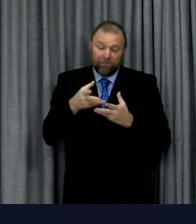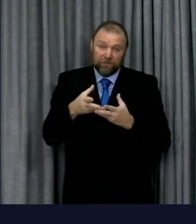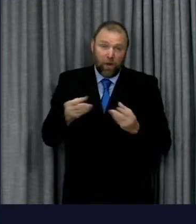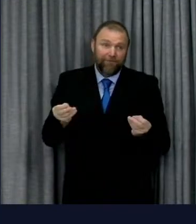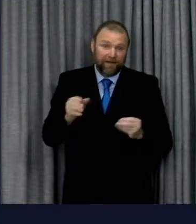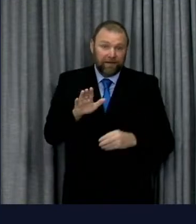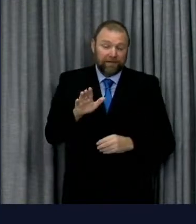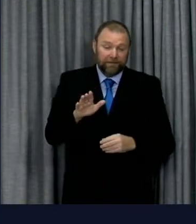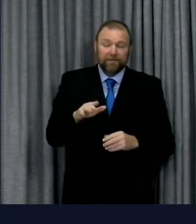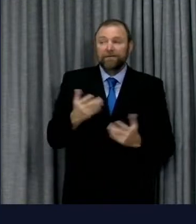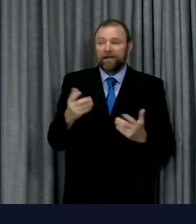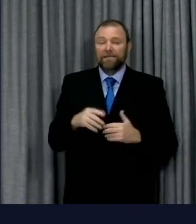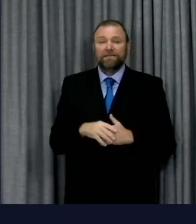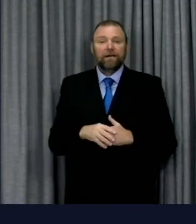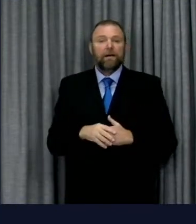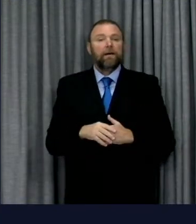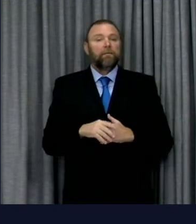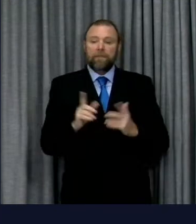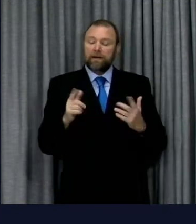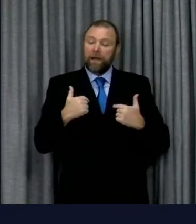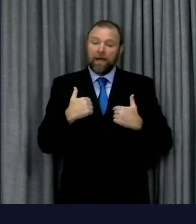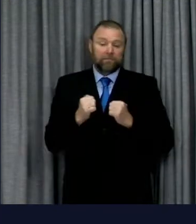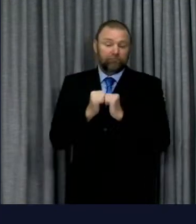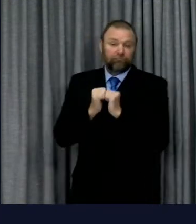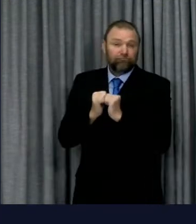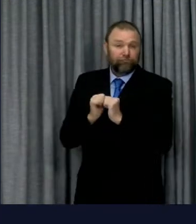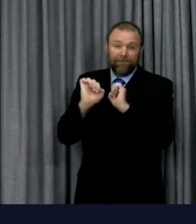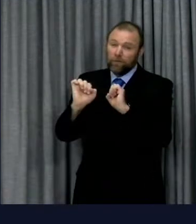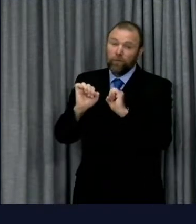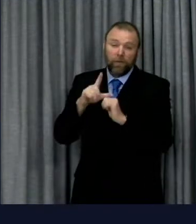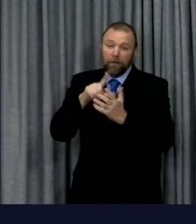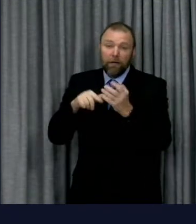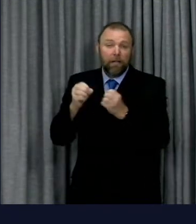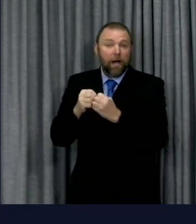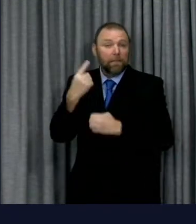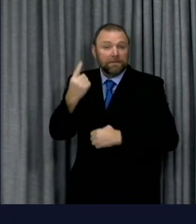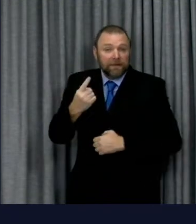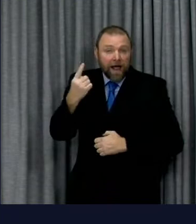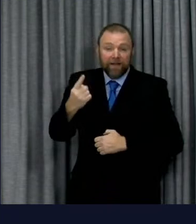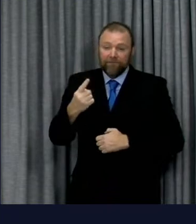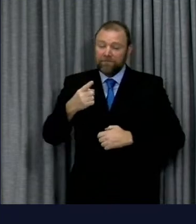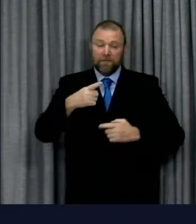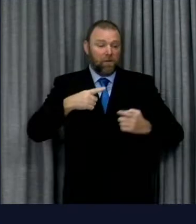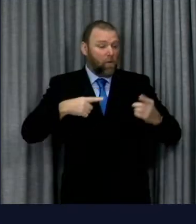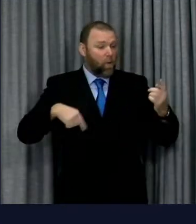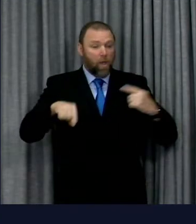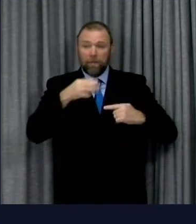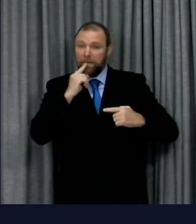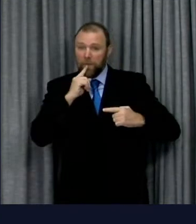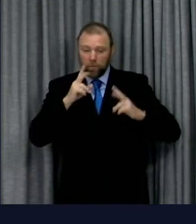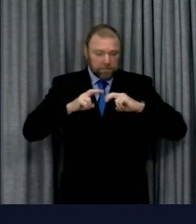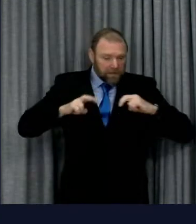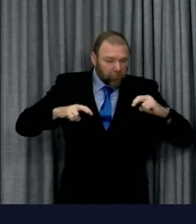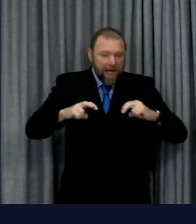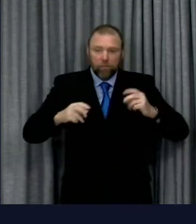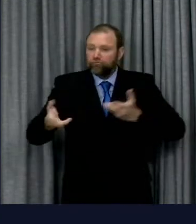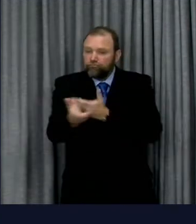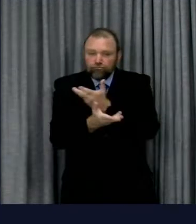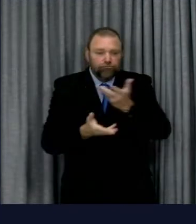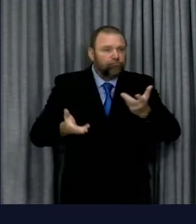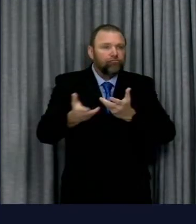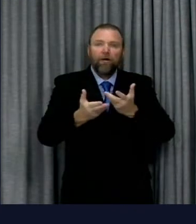resolving that position. I'm very grateful to the club itself and to all those who got round the table and found a